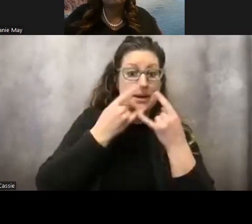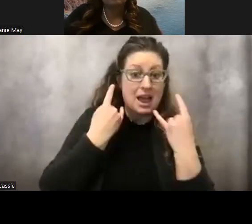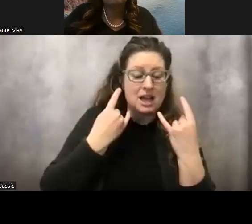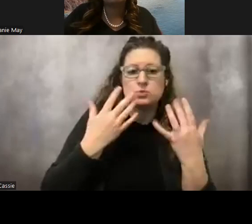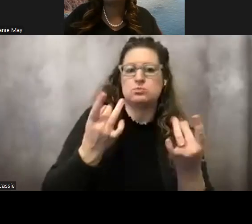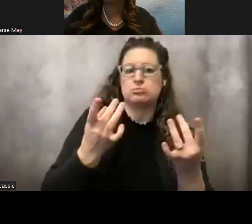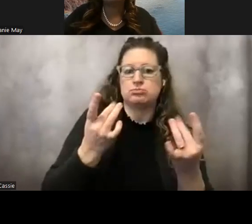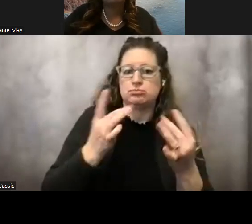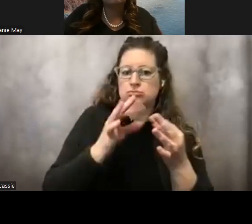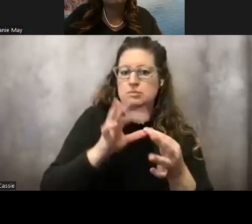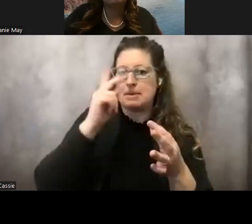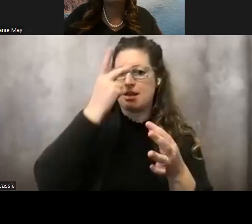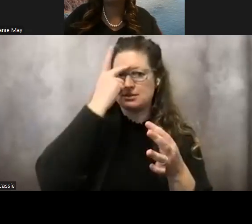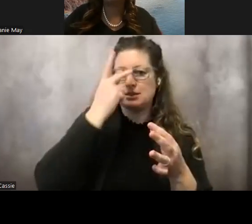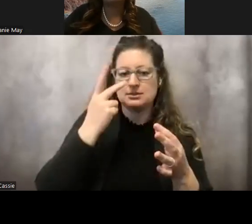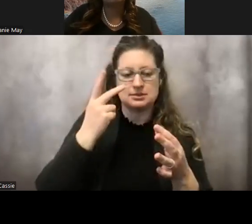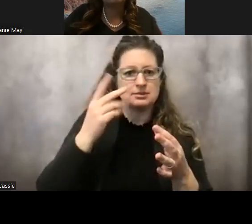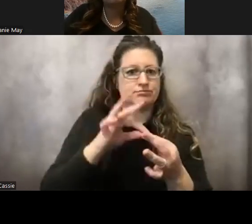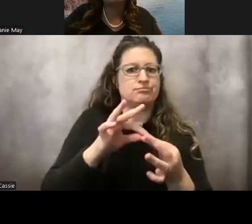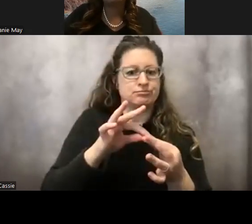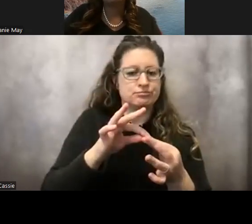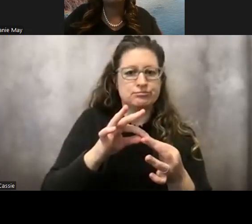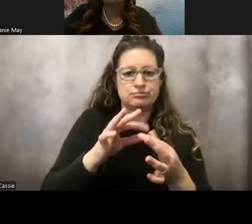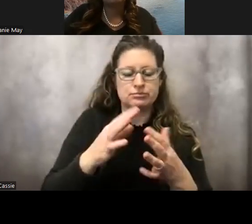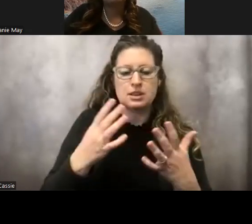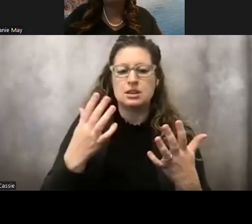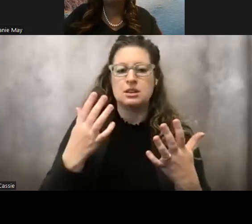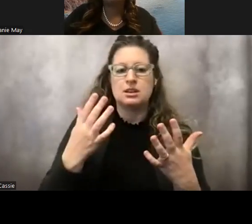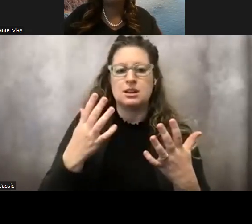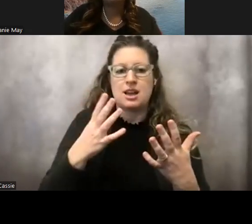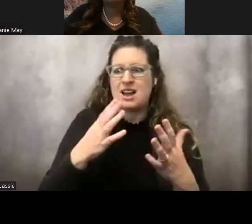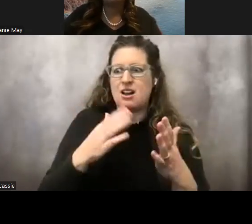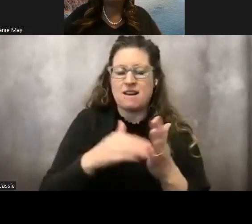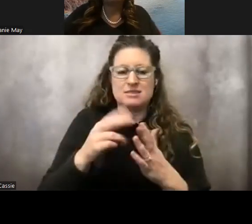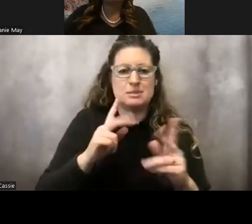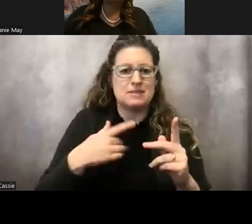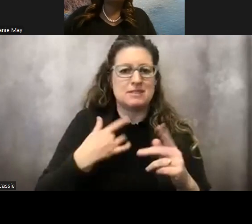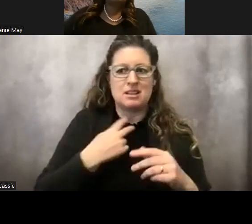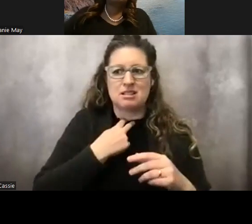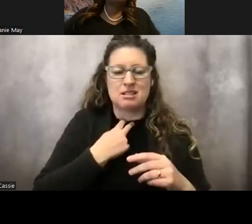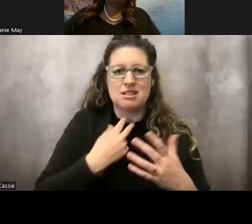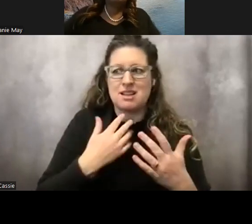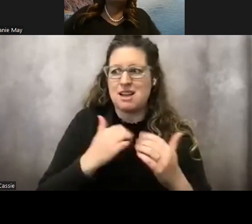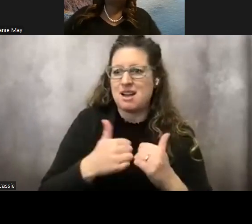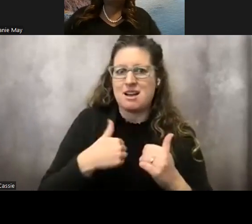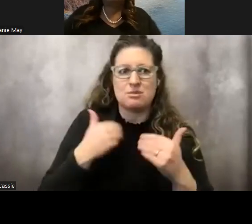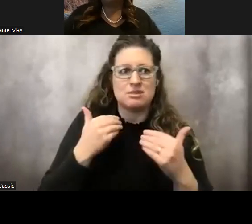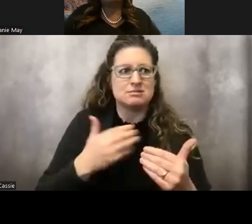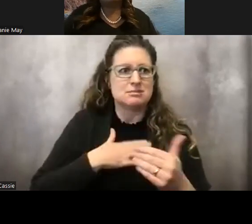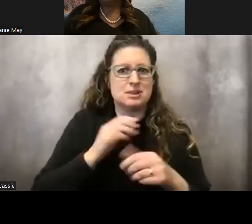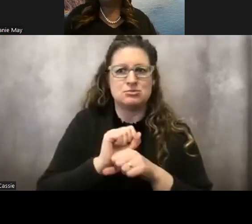to, ultimately feeling like you can't do your job because you're overwhelmed. It's very unpleasant,